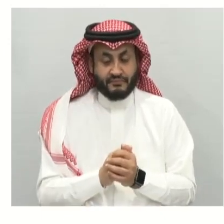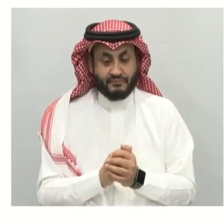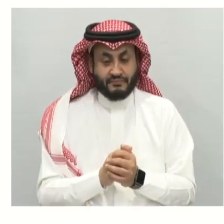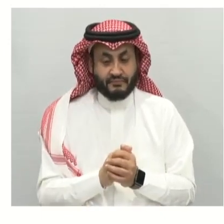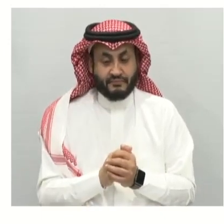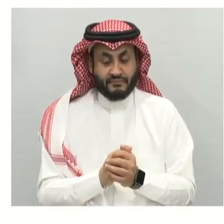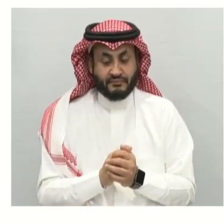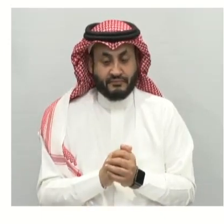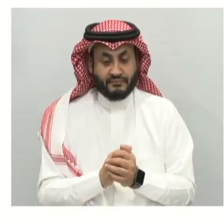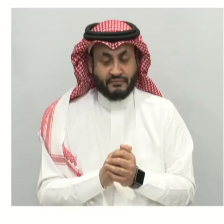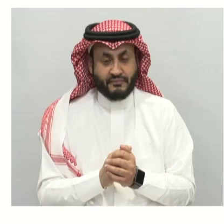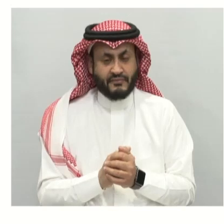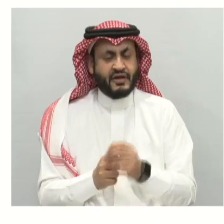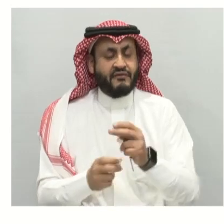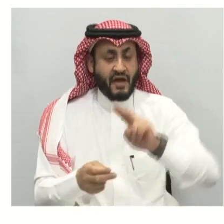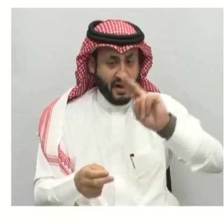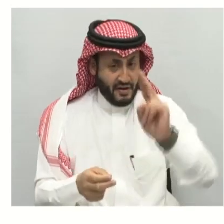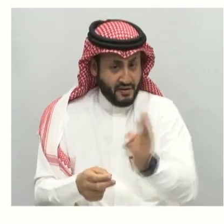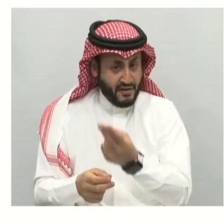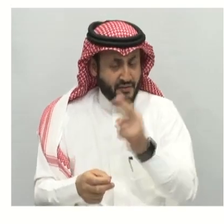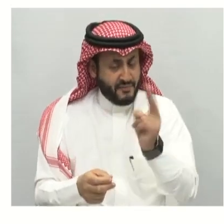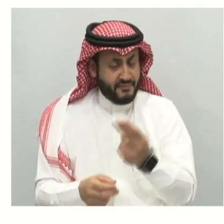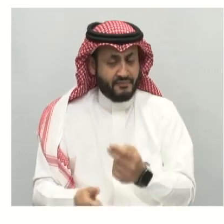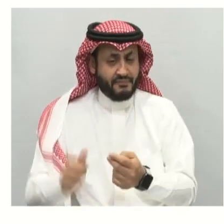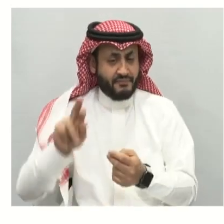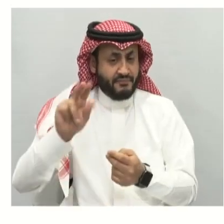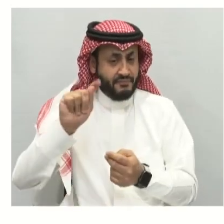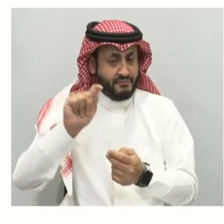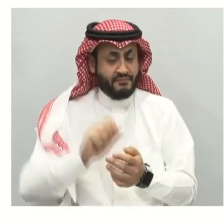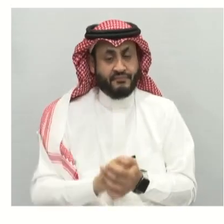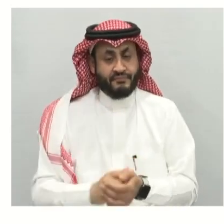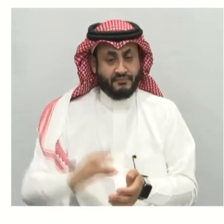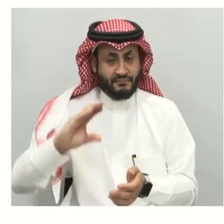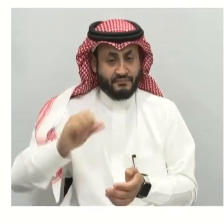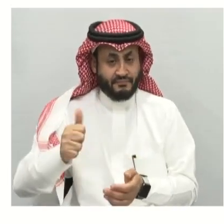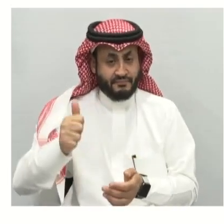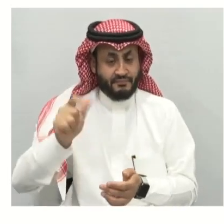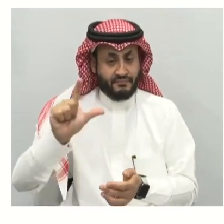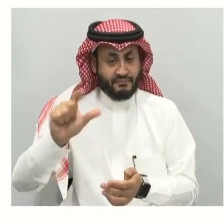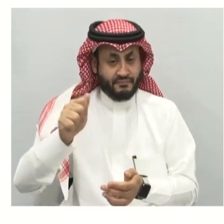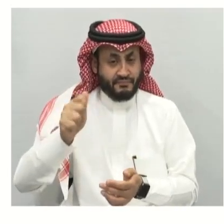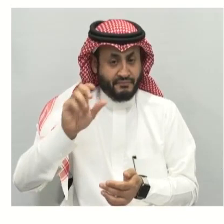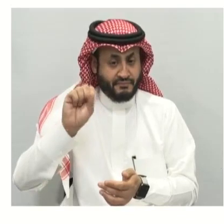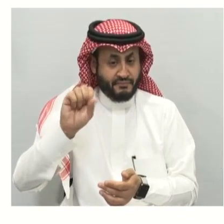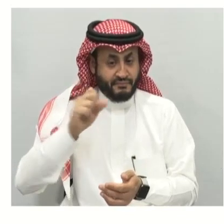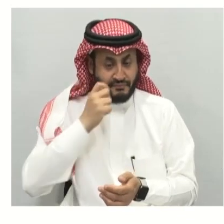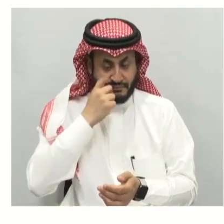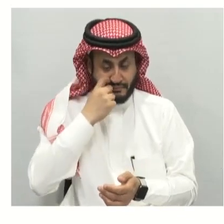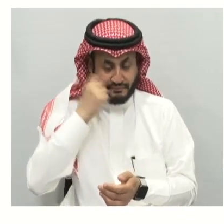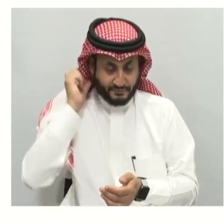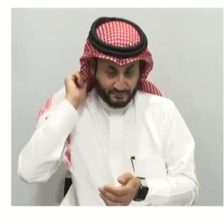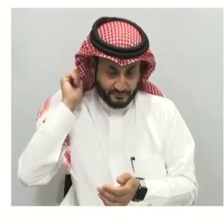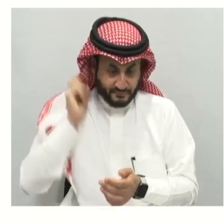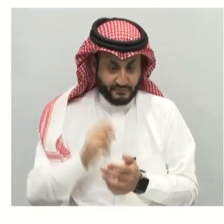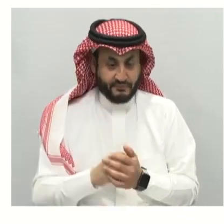what does she have? Art class every Wednesday. We can write every, right? Class, art,